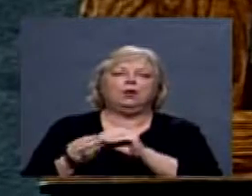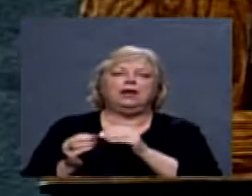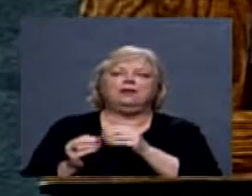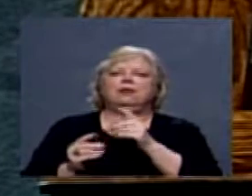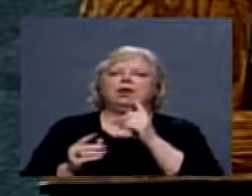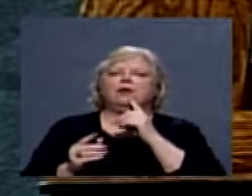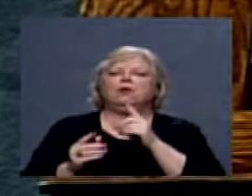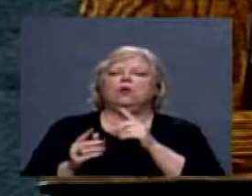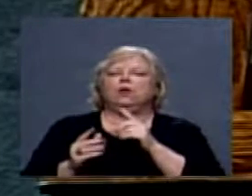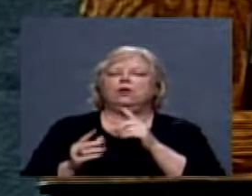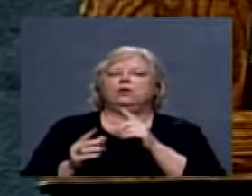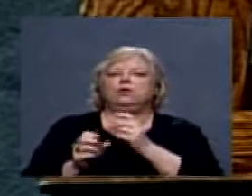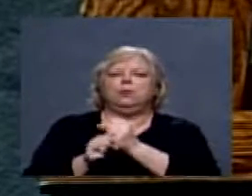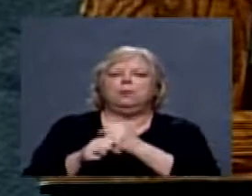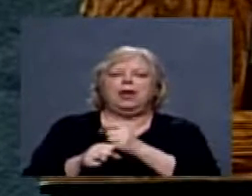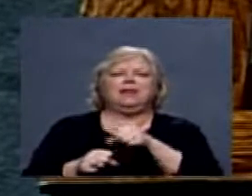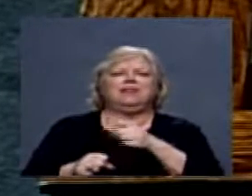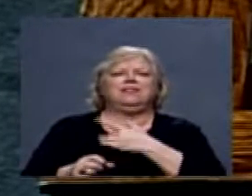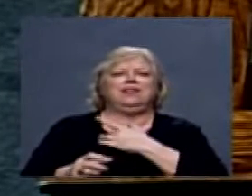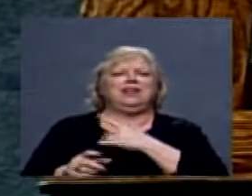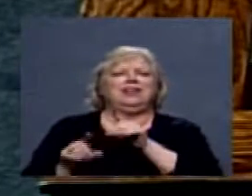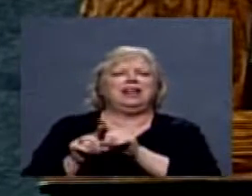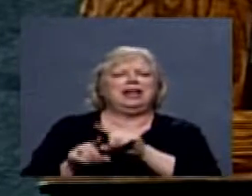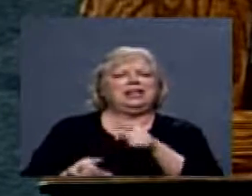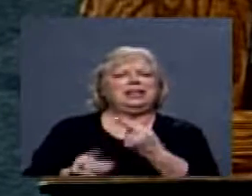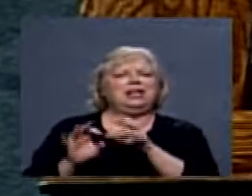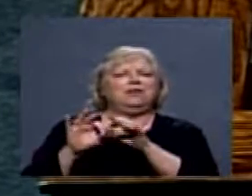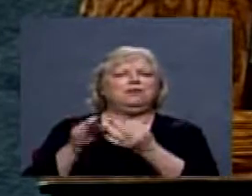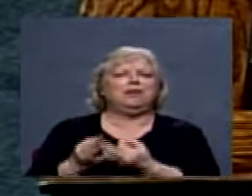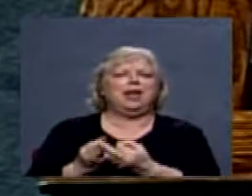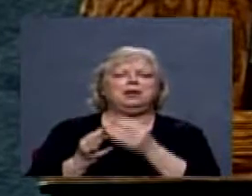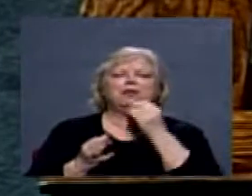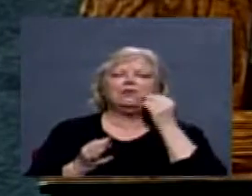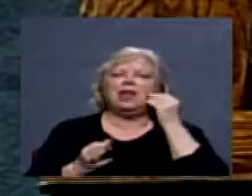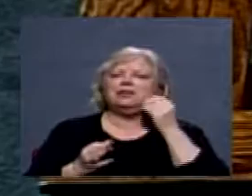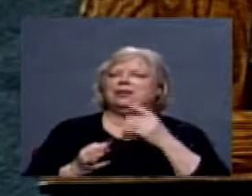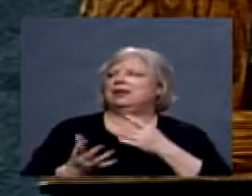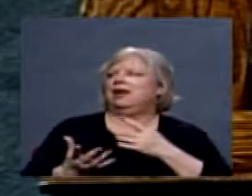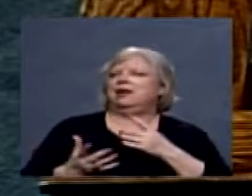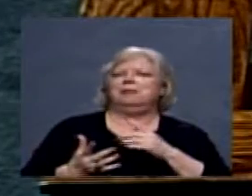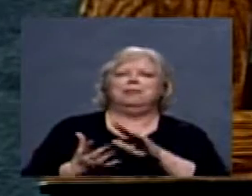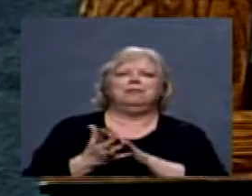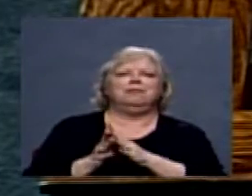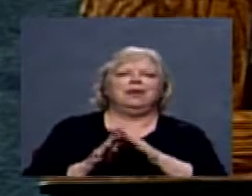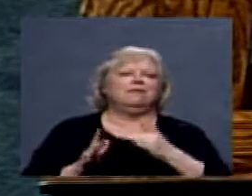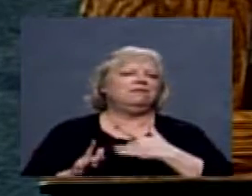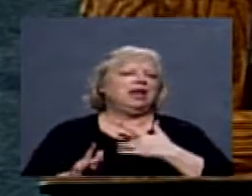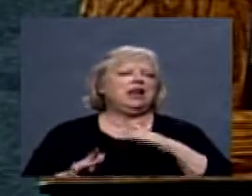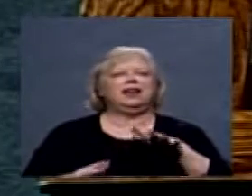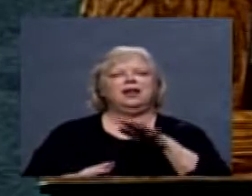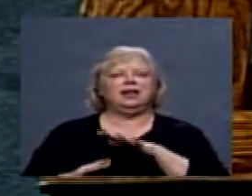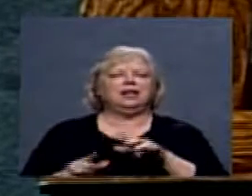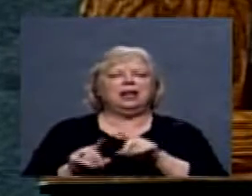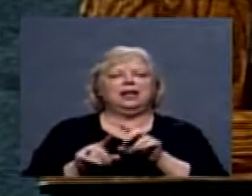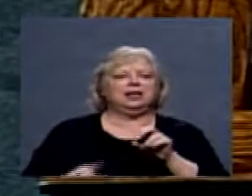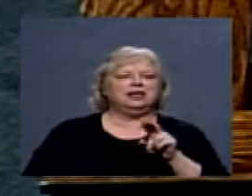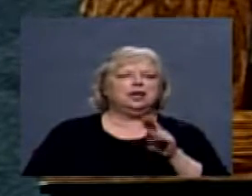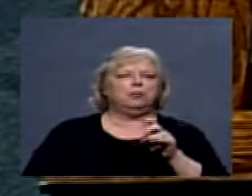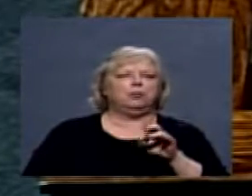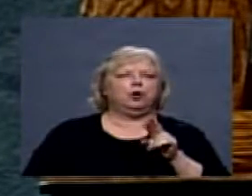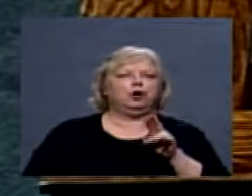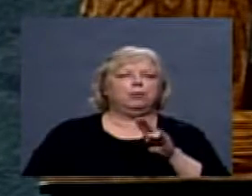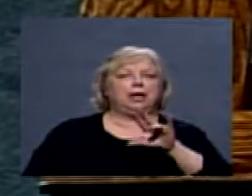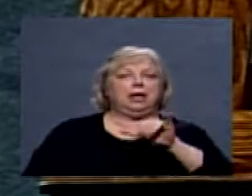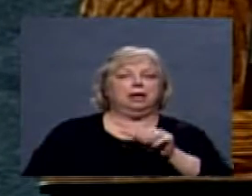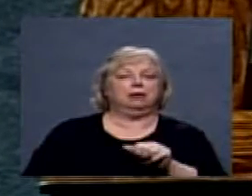feel like single-family residences, to have this suburbia feel to the area. Right now, we're about to have probably 5